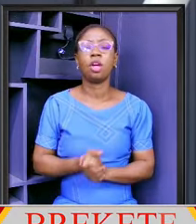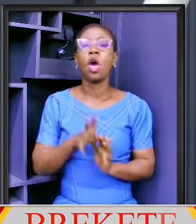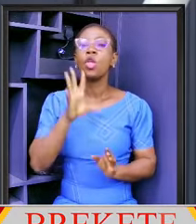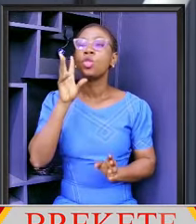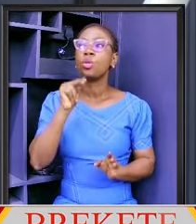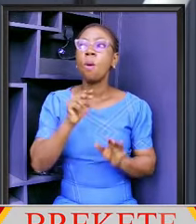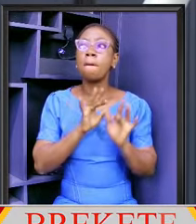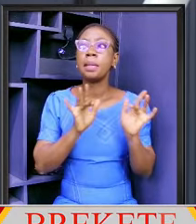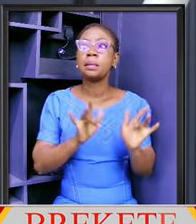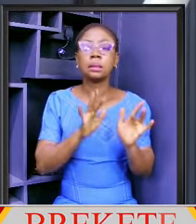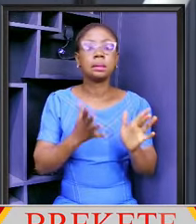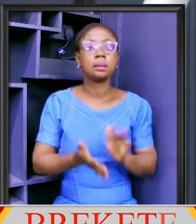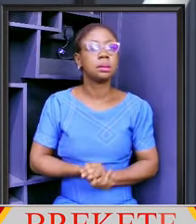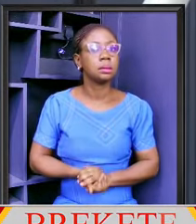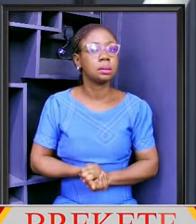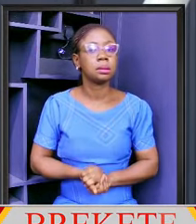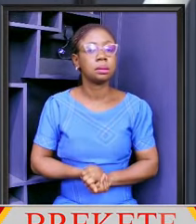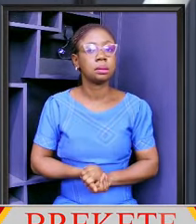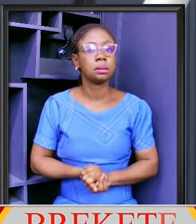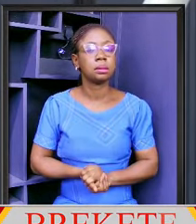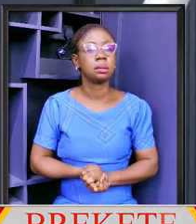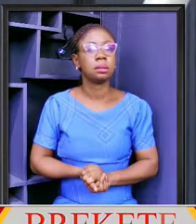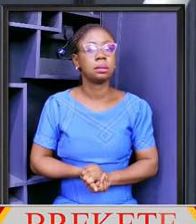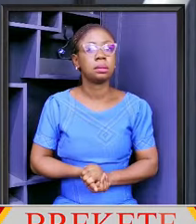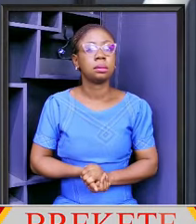No mercy.